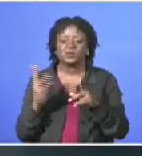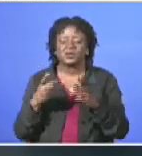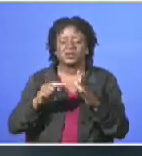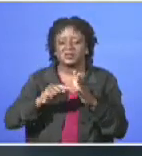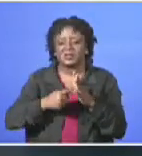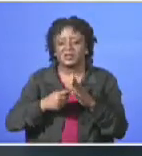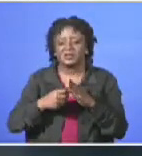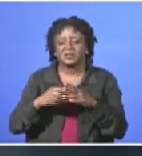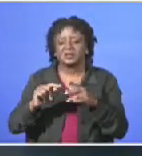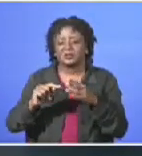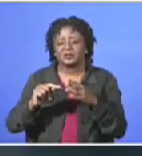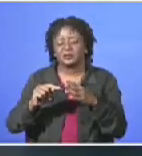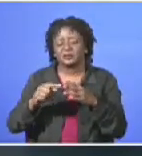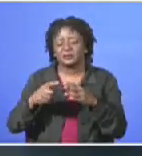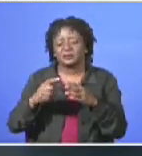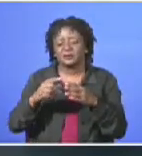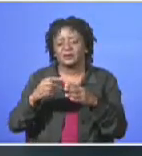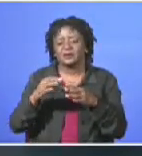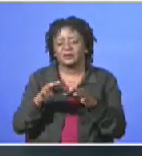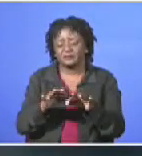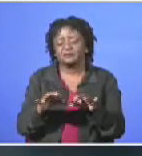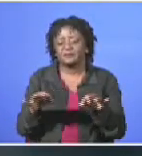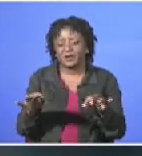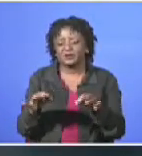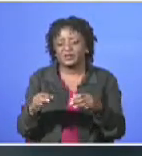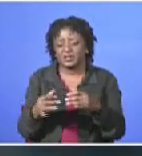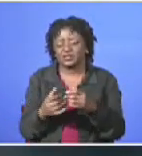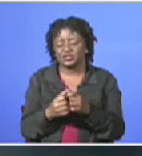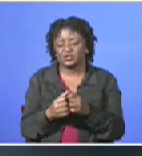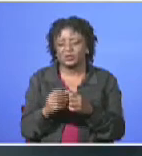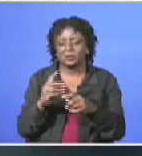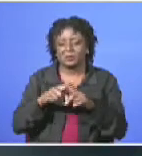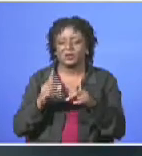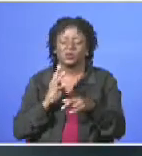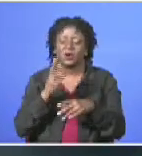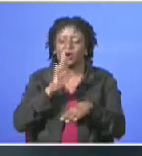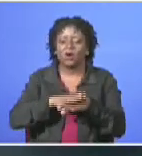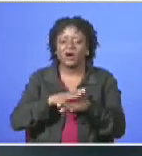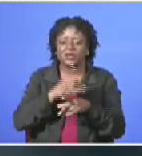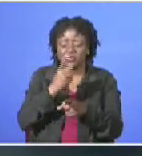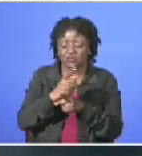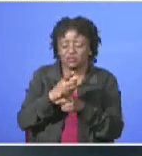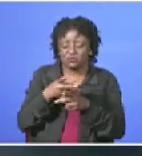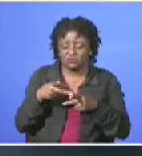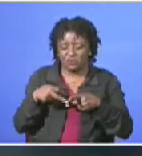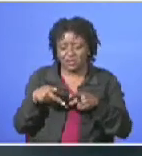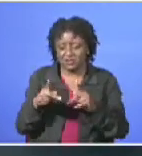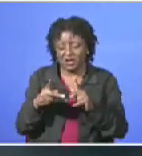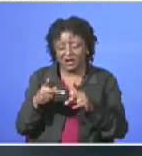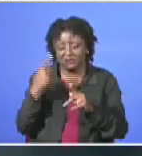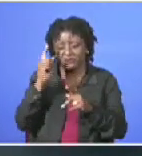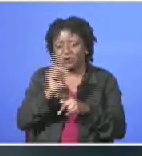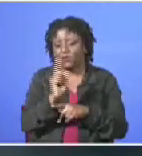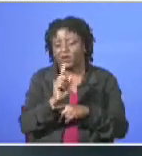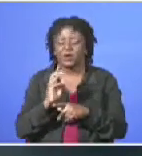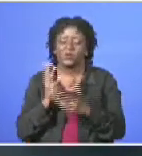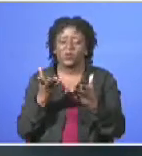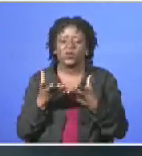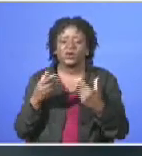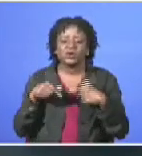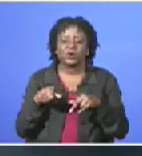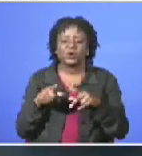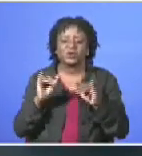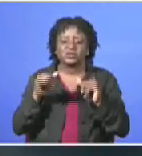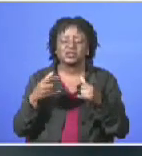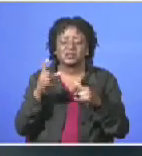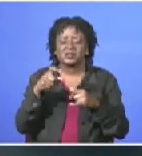went on and on. So we're on the right track for where we want to go, you know. And I